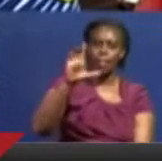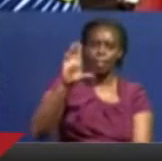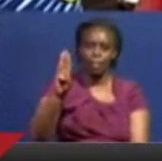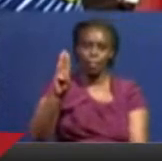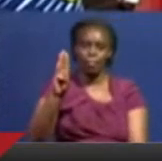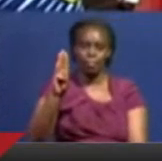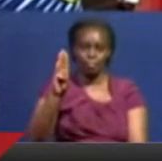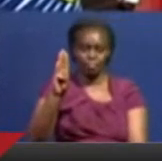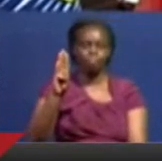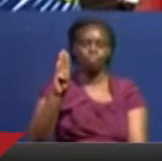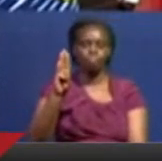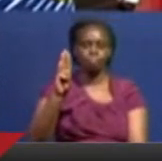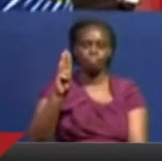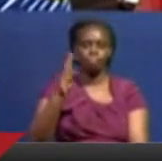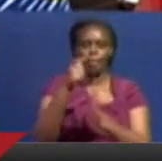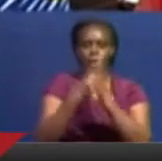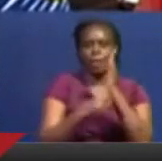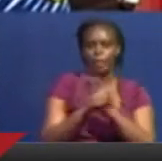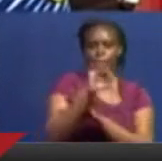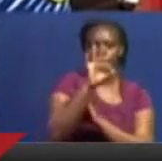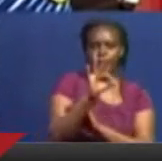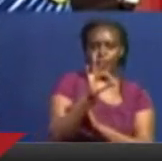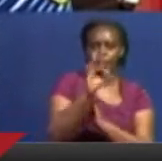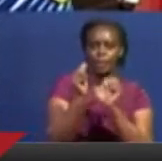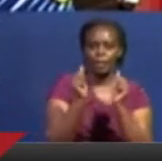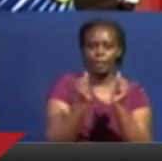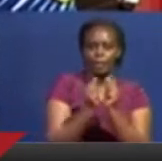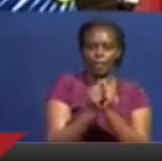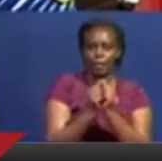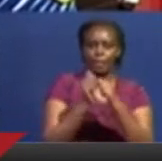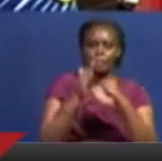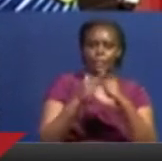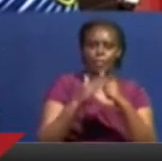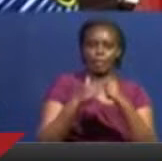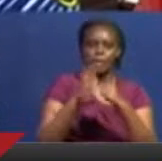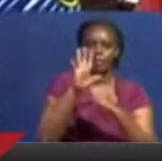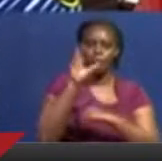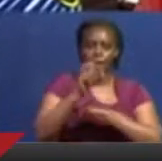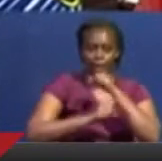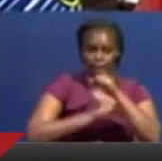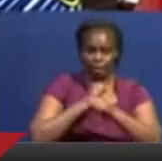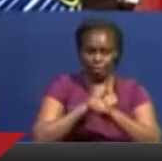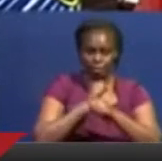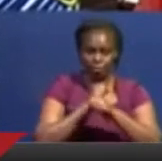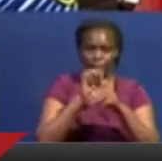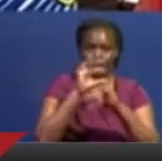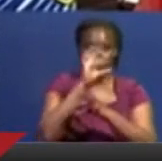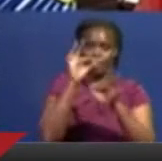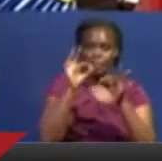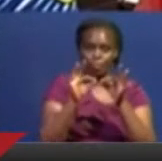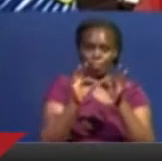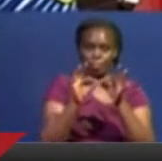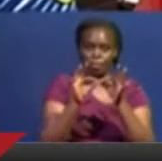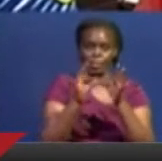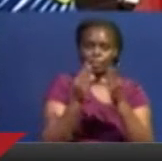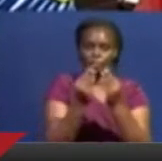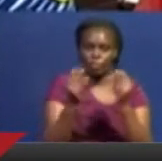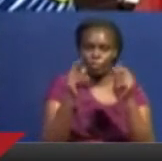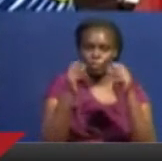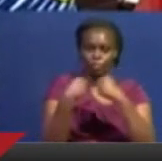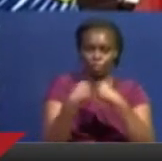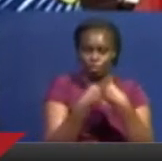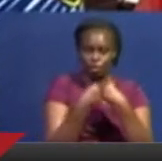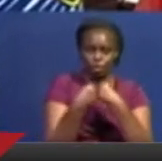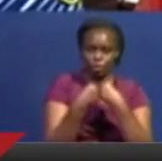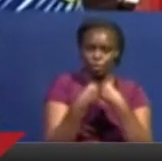Board Act number 3 of 1995 to address a specific challenge faced